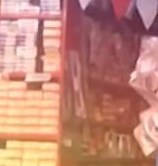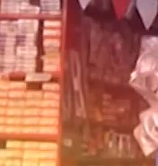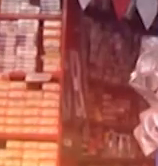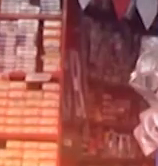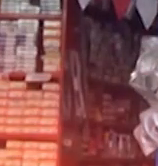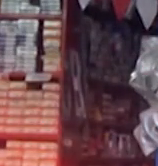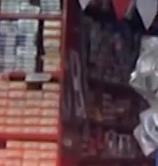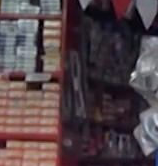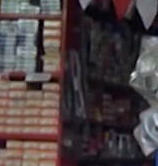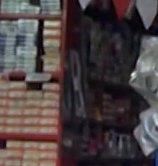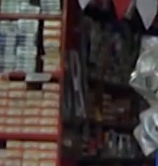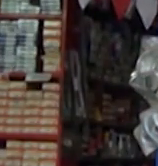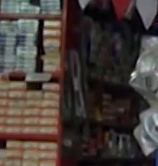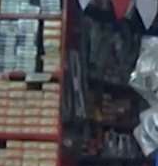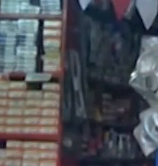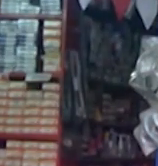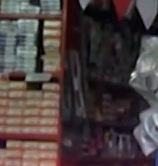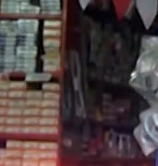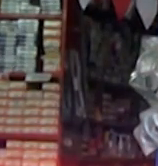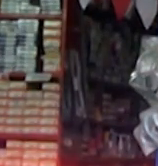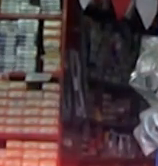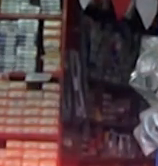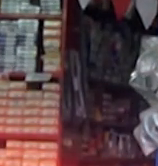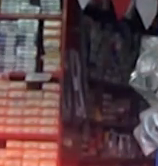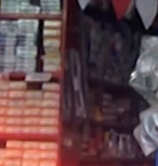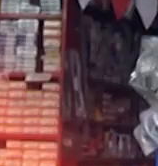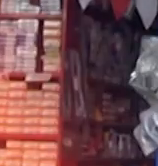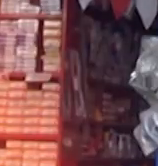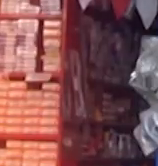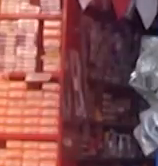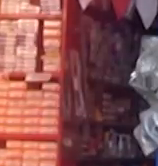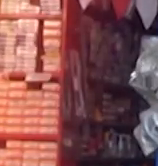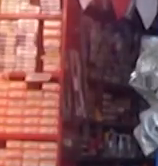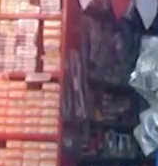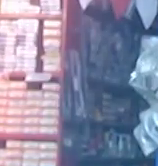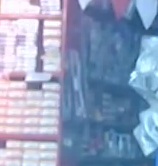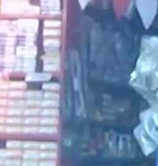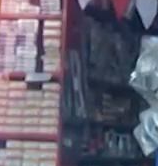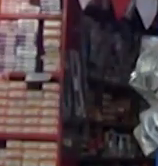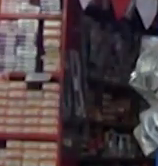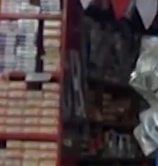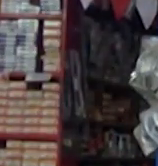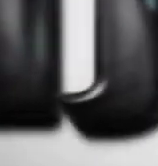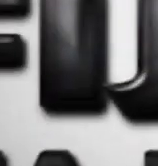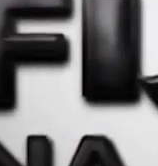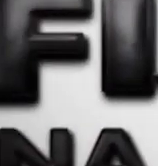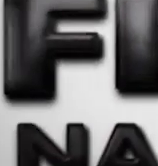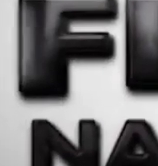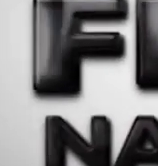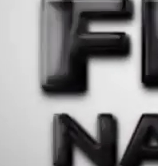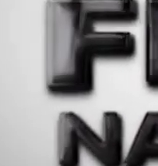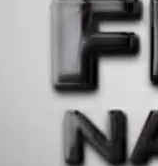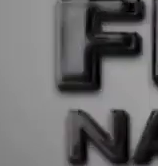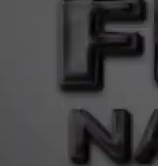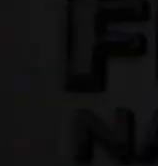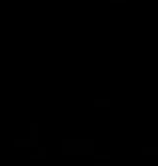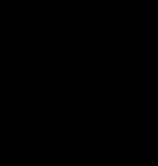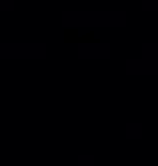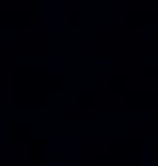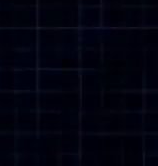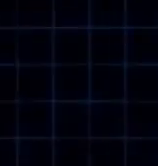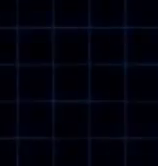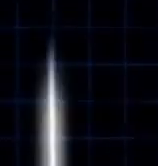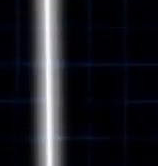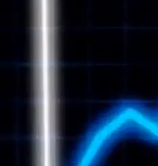Pula nadang ko approach lang kerse, ko erkraki, do televisi na barong na Radio Fiji 1 nandomo ibit. Radio Fiji 1 nandomo